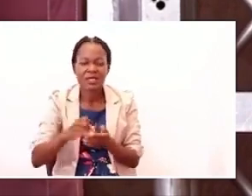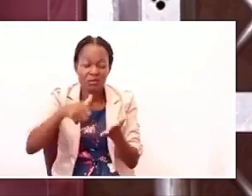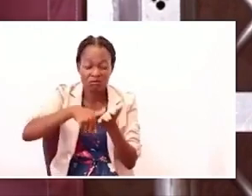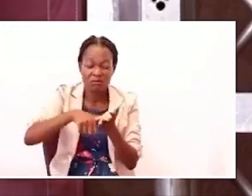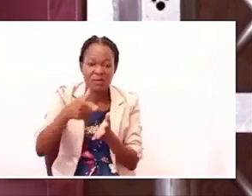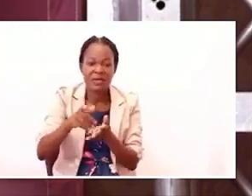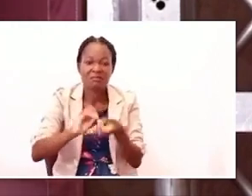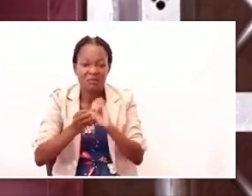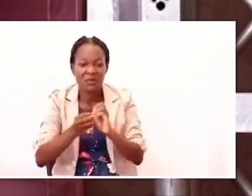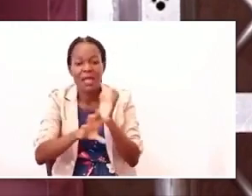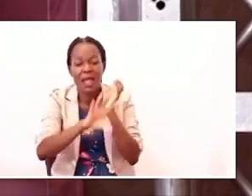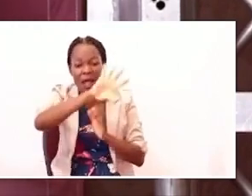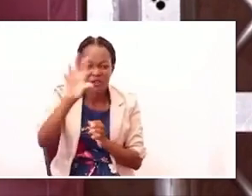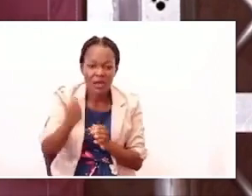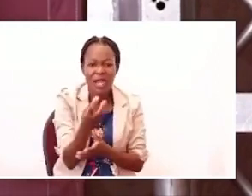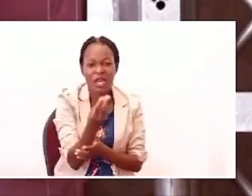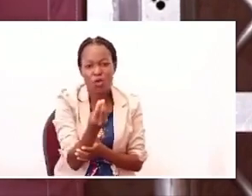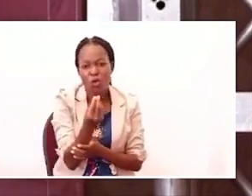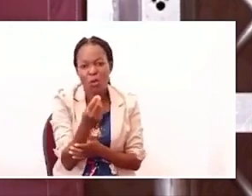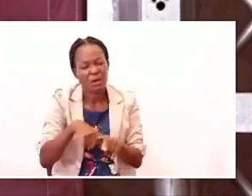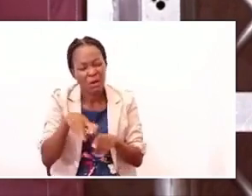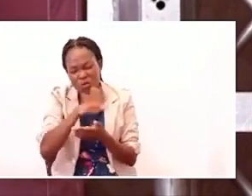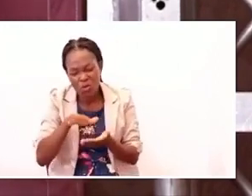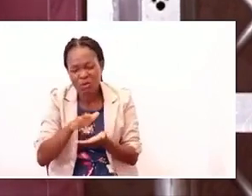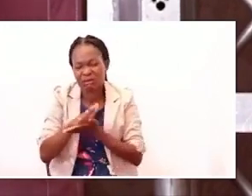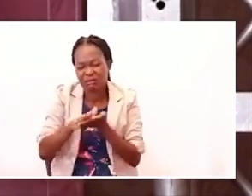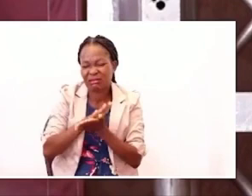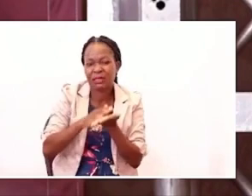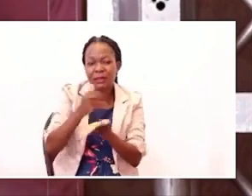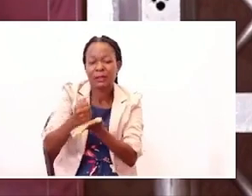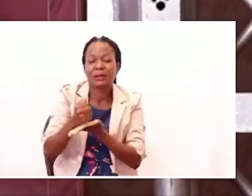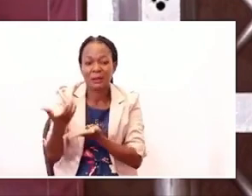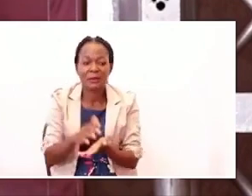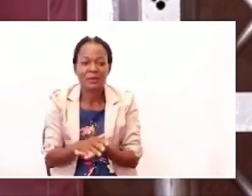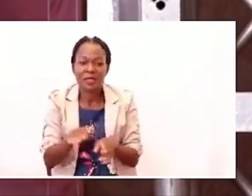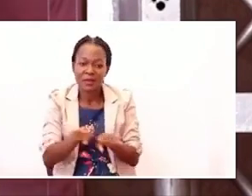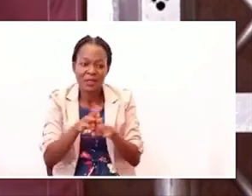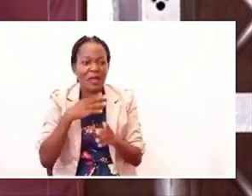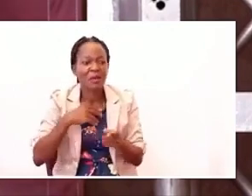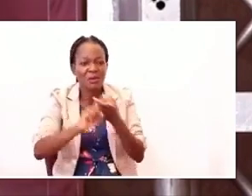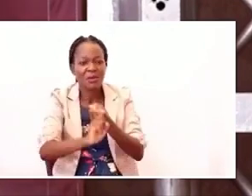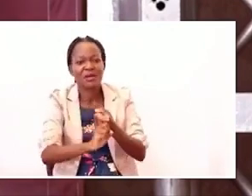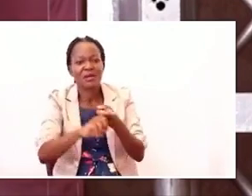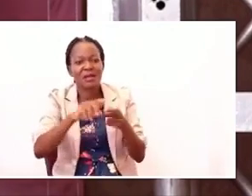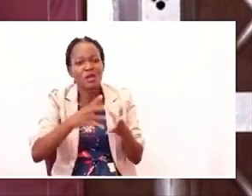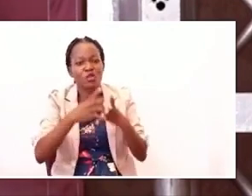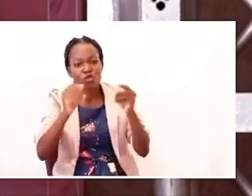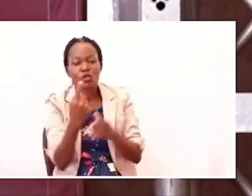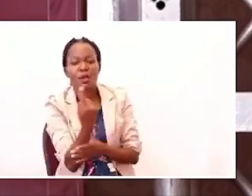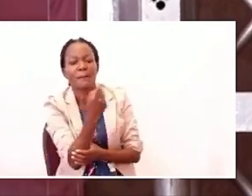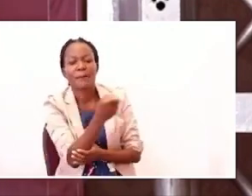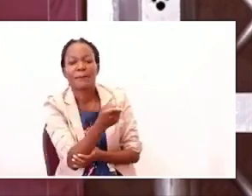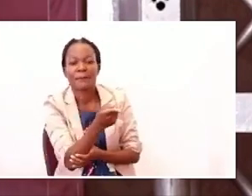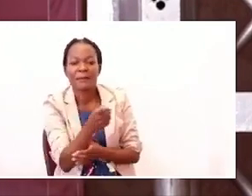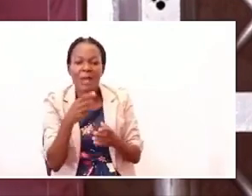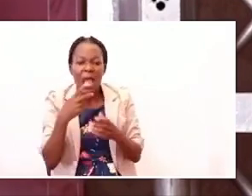this global debt architecture, which, like we seem to be agreeing now as resolution number 1, instead of talking